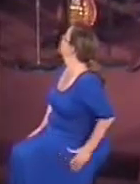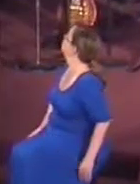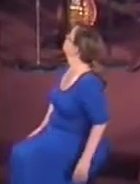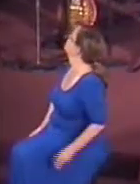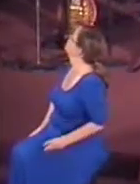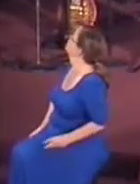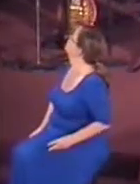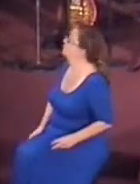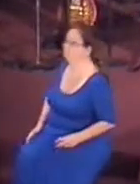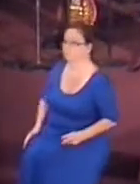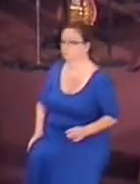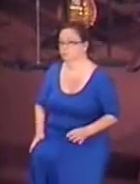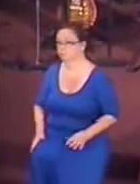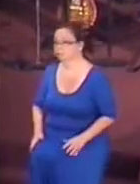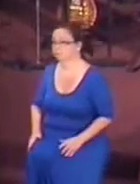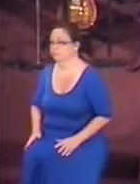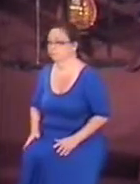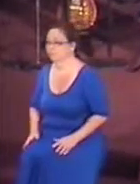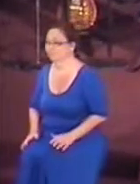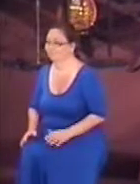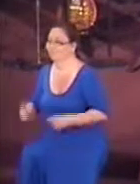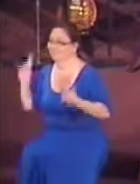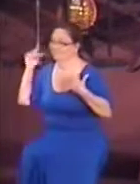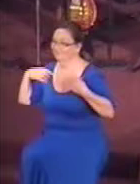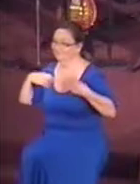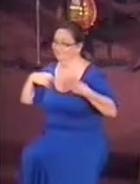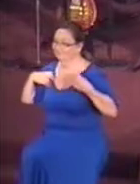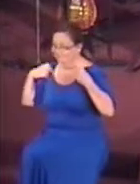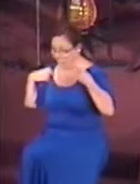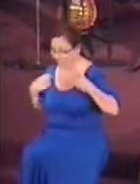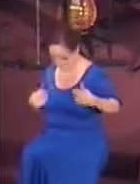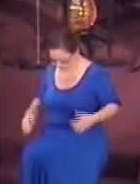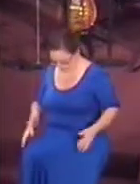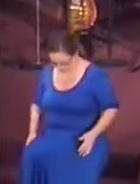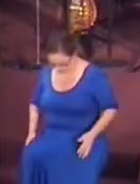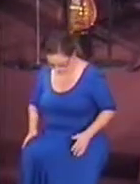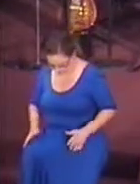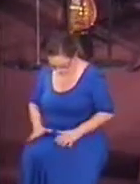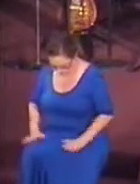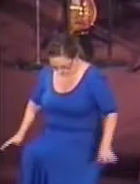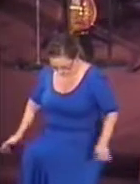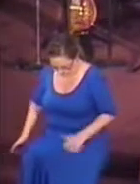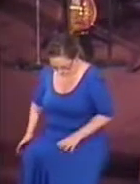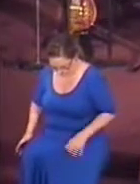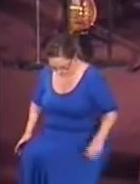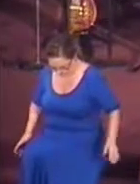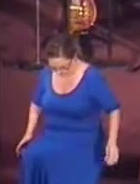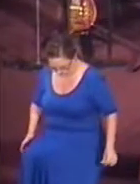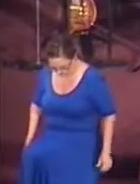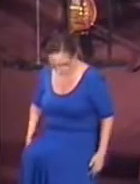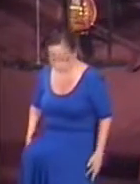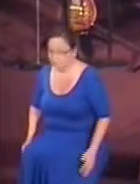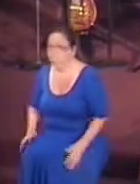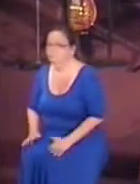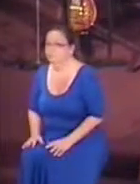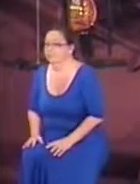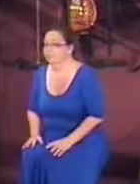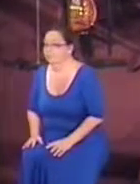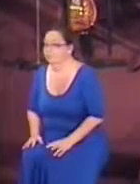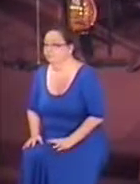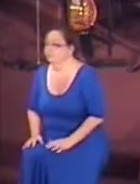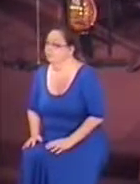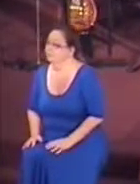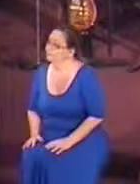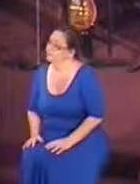do not doubt, you will not only do what was done to the fig tree, but even you will say to this